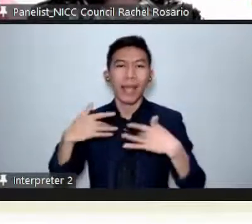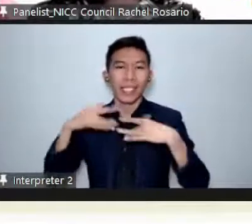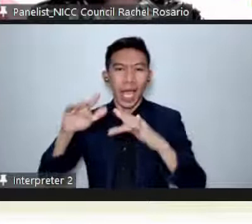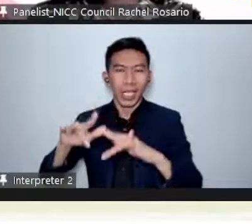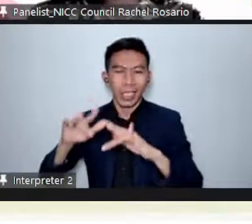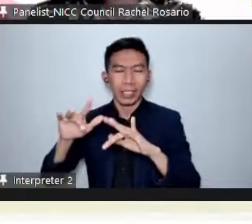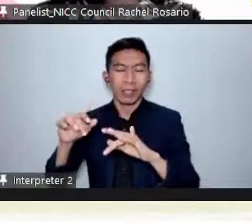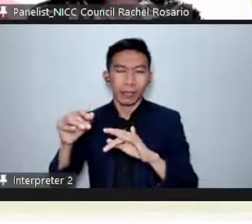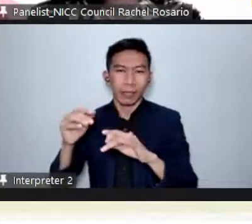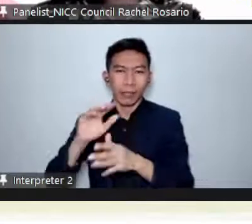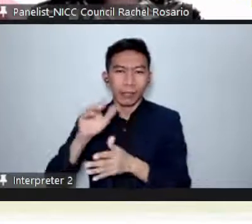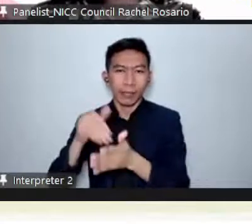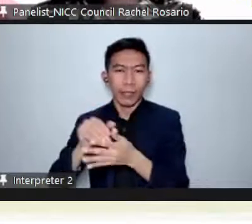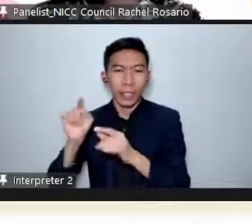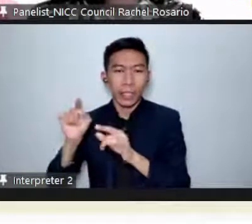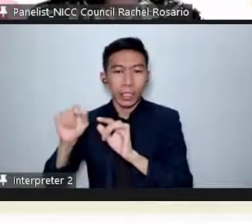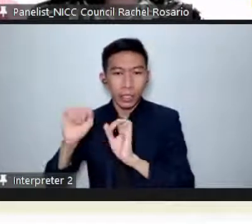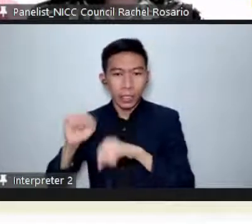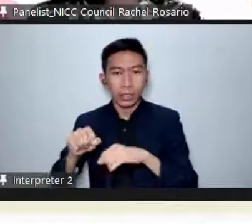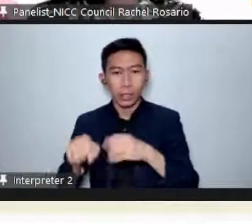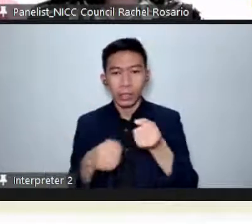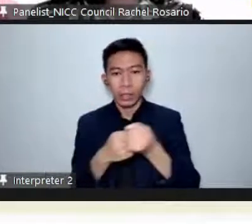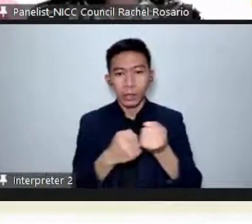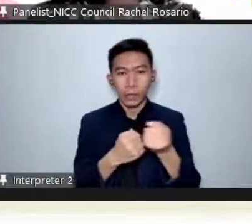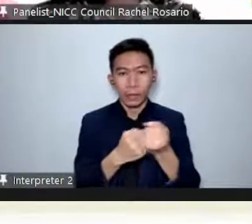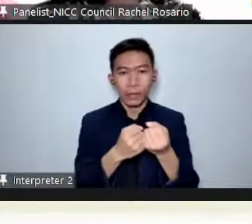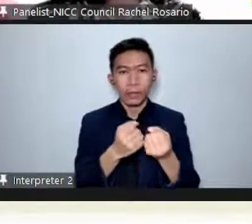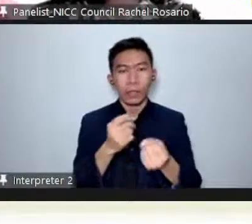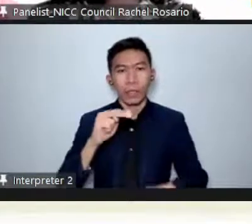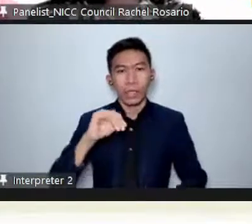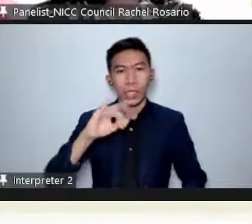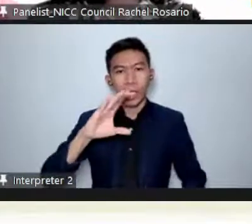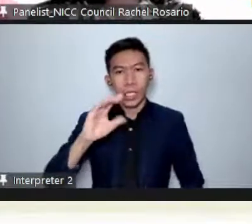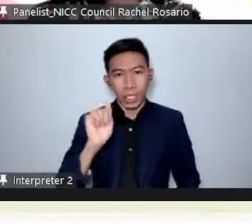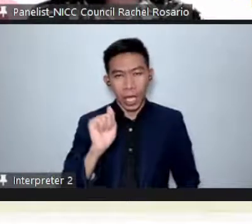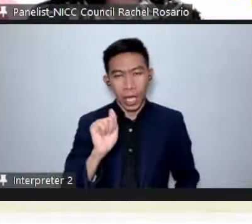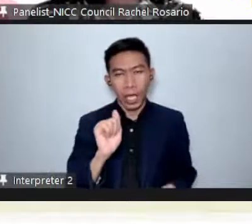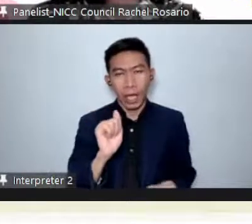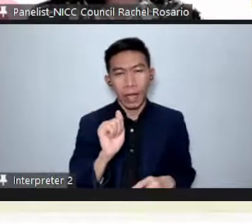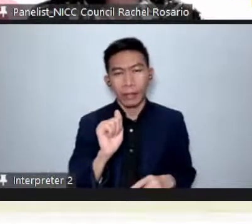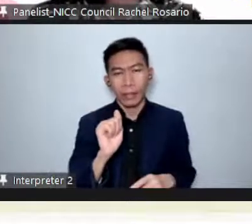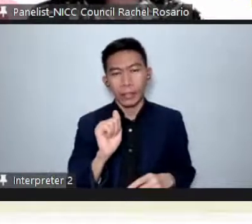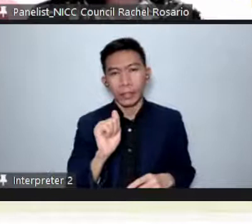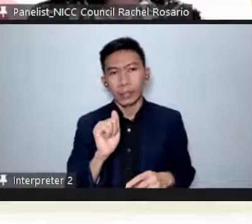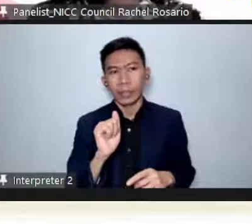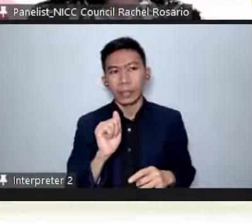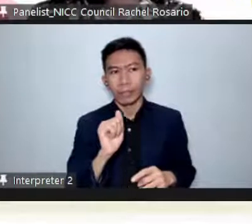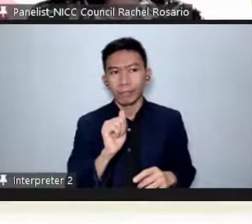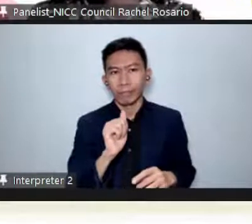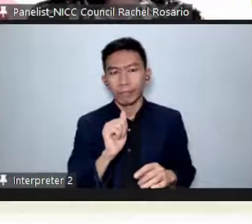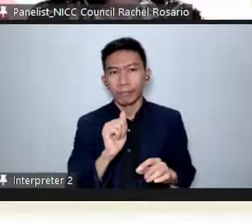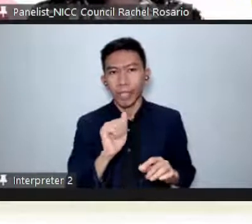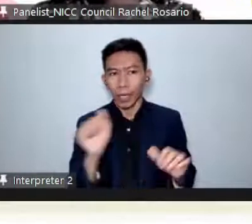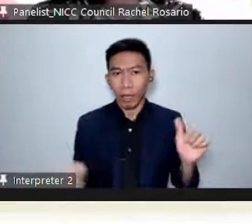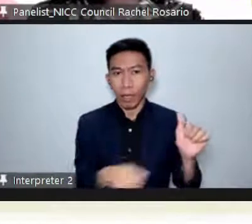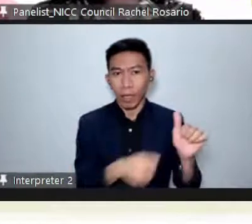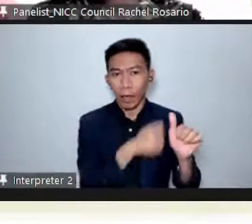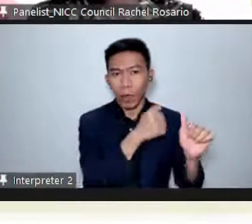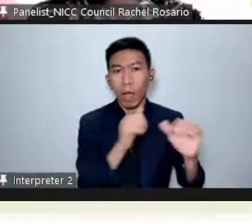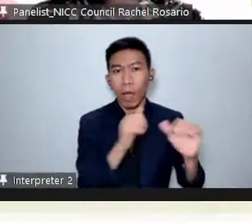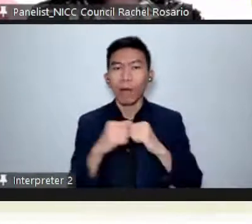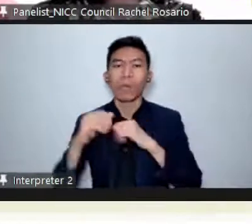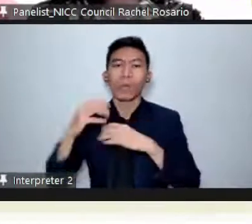can assist in the implementation of the NICA through its function on health